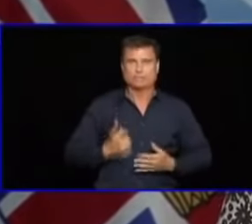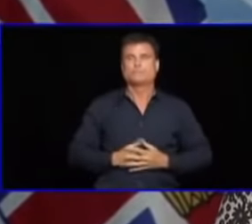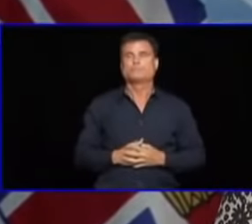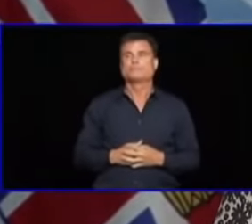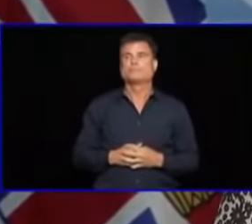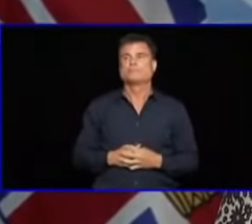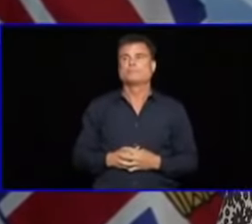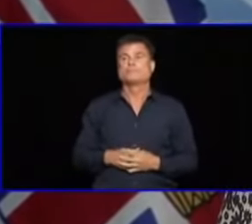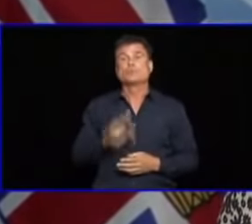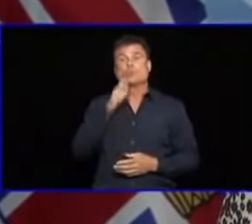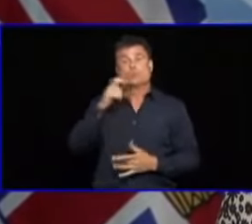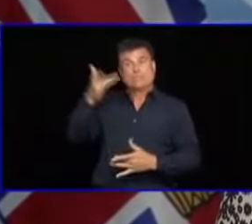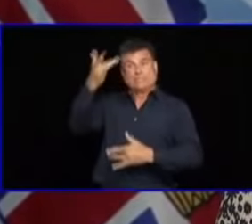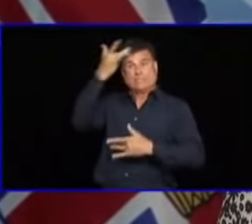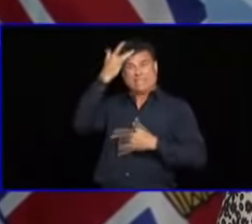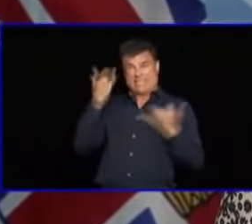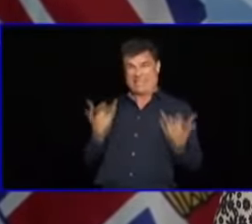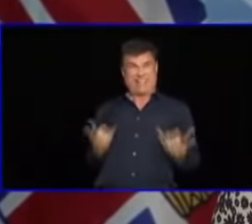We now have